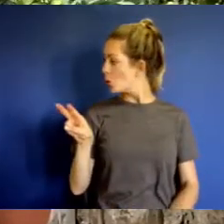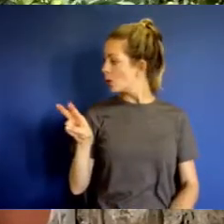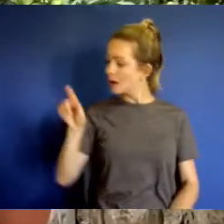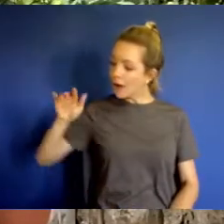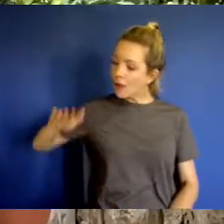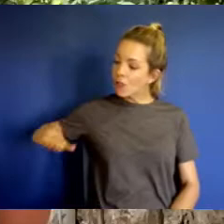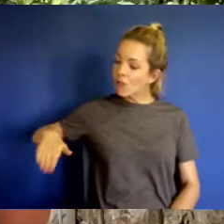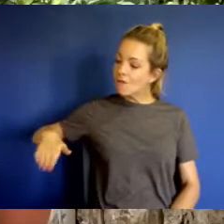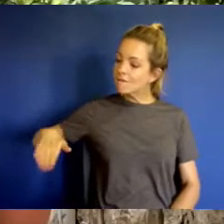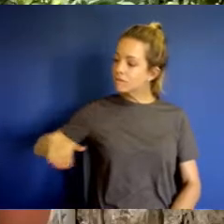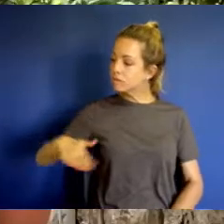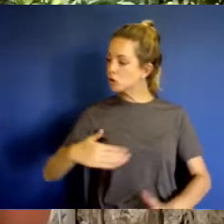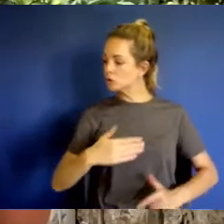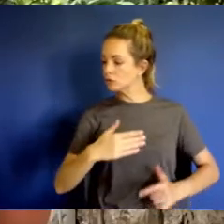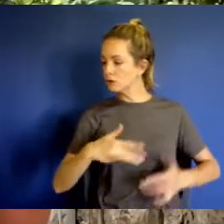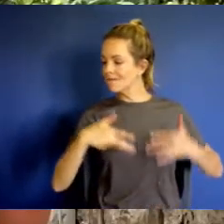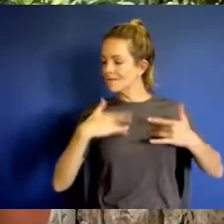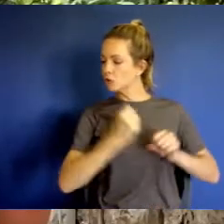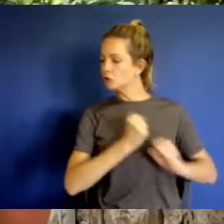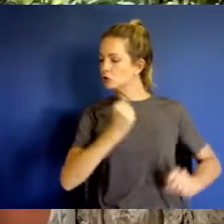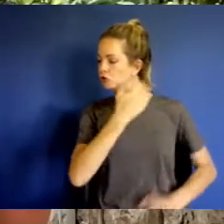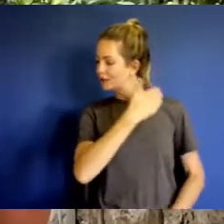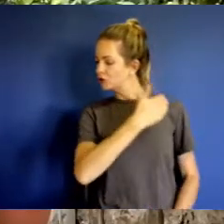to look across to the foot.